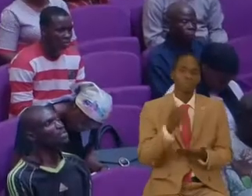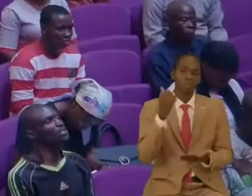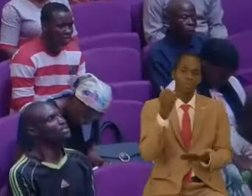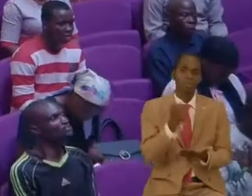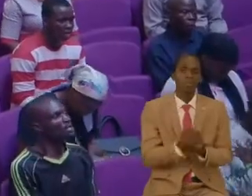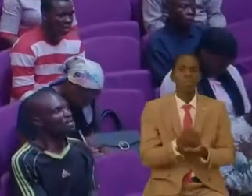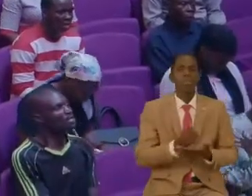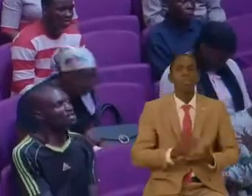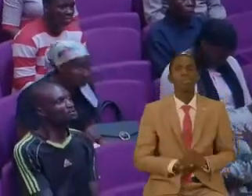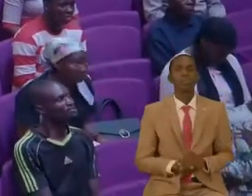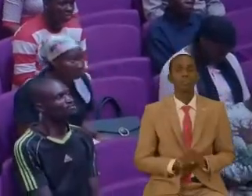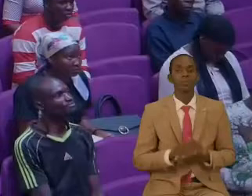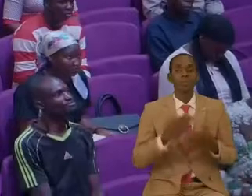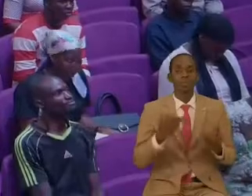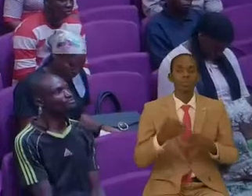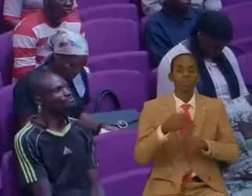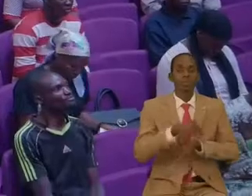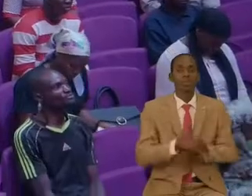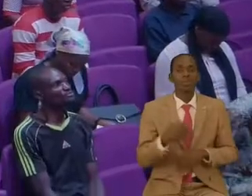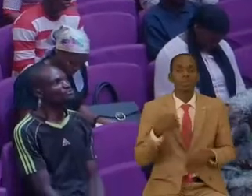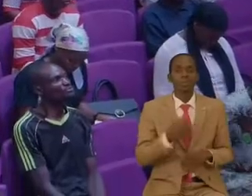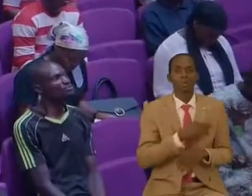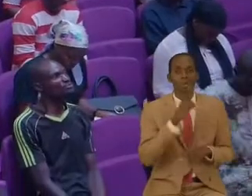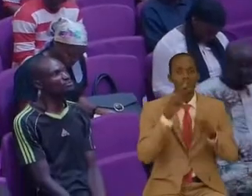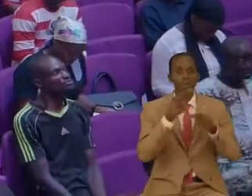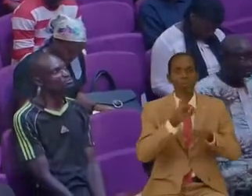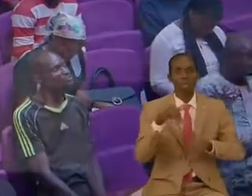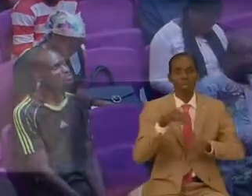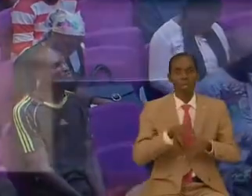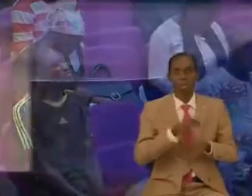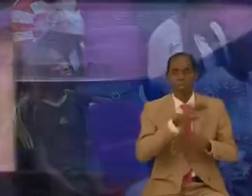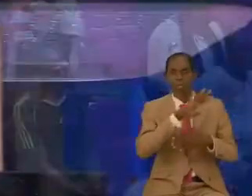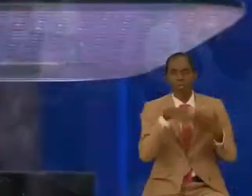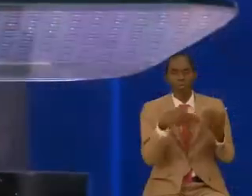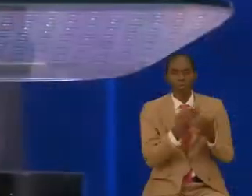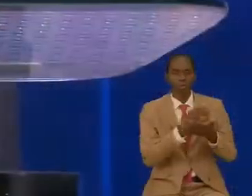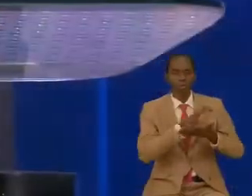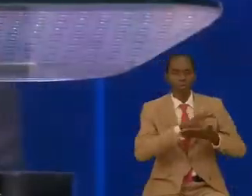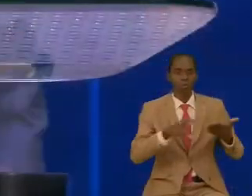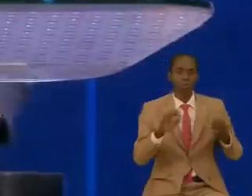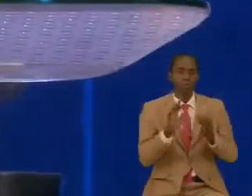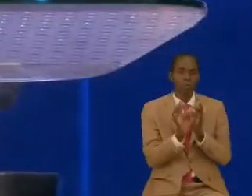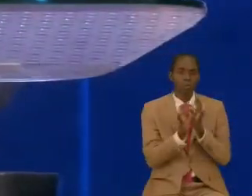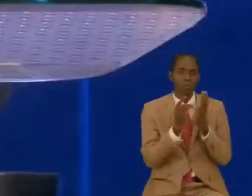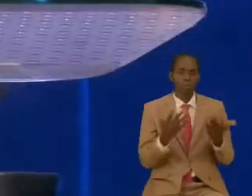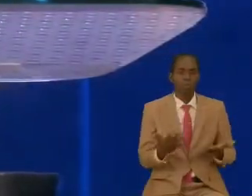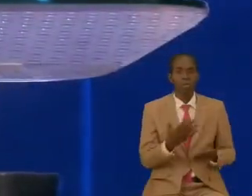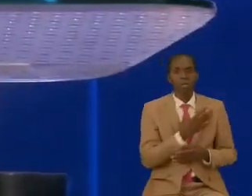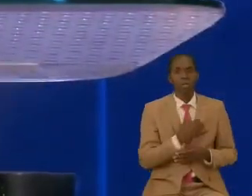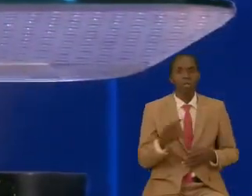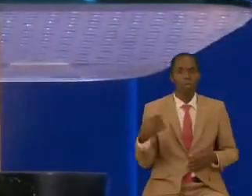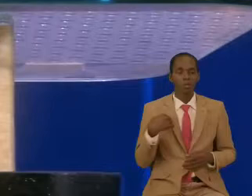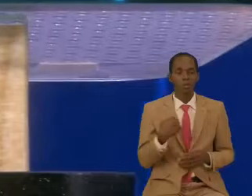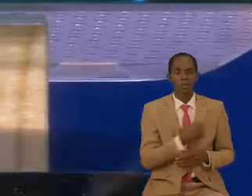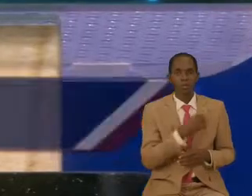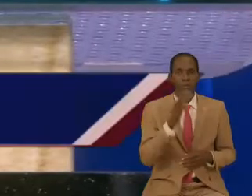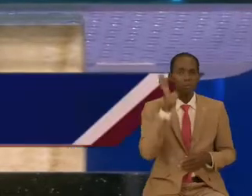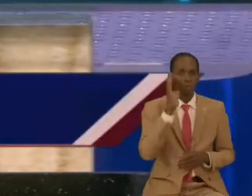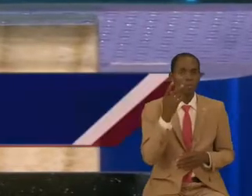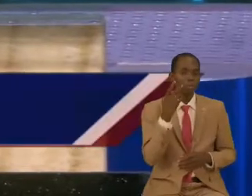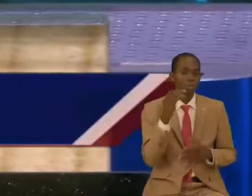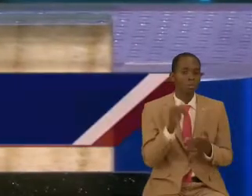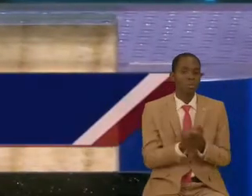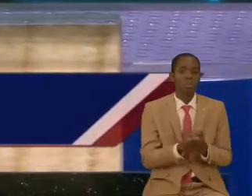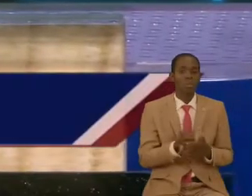Amen. Tonight, we're looking at those verses of Scripture, and you will see that he